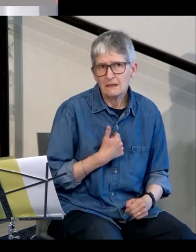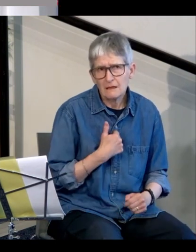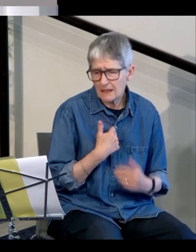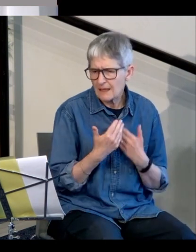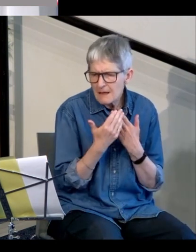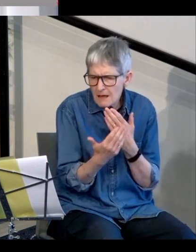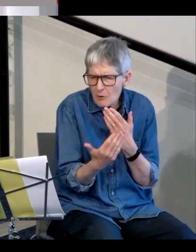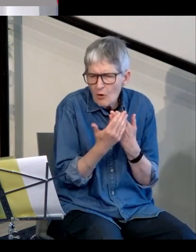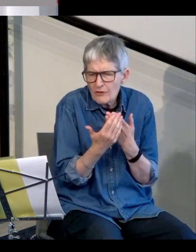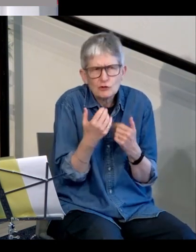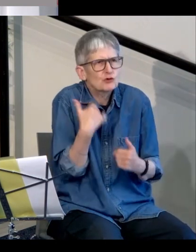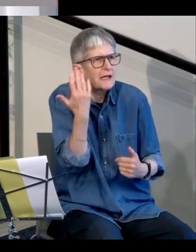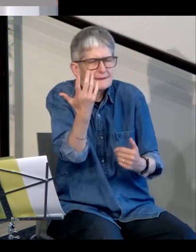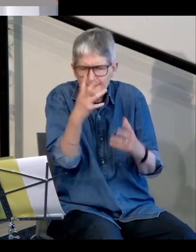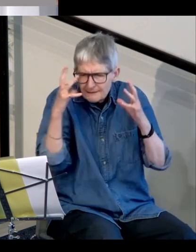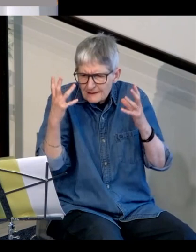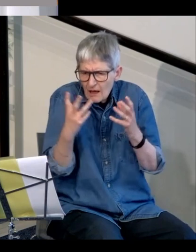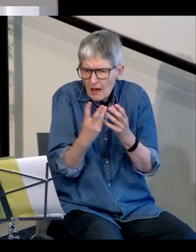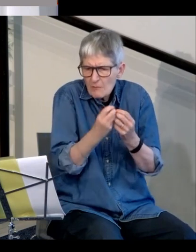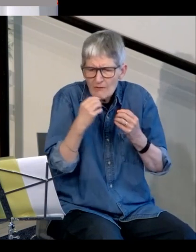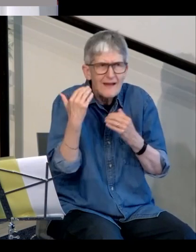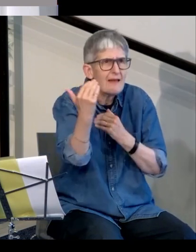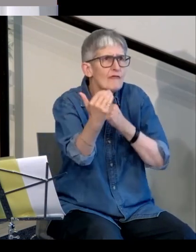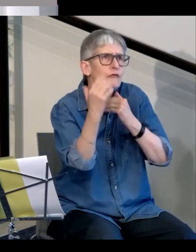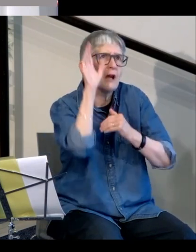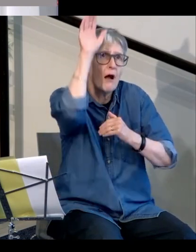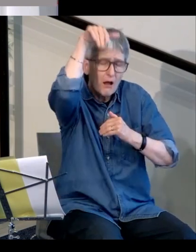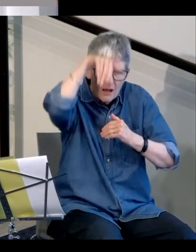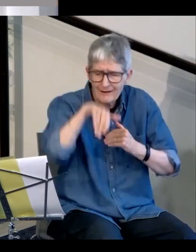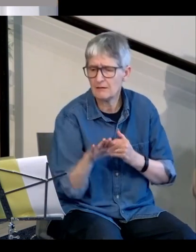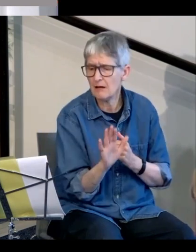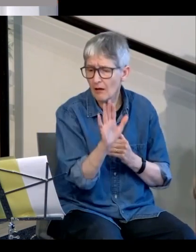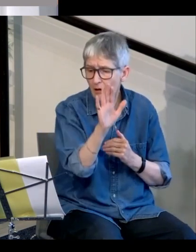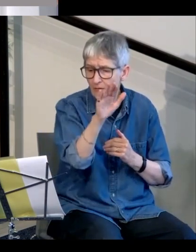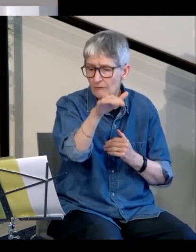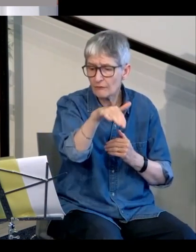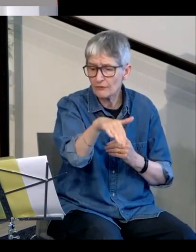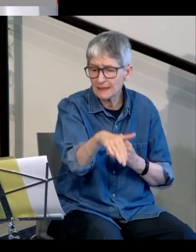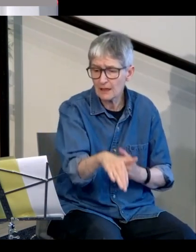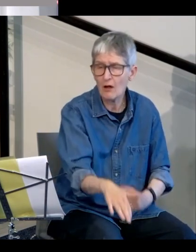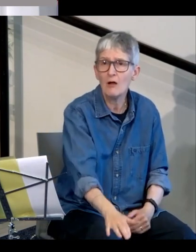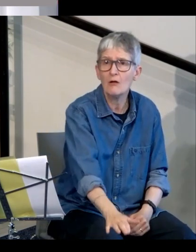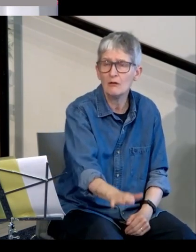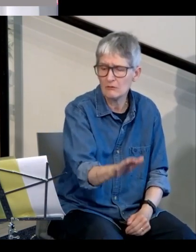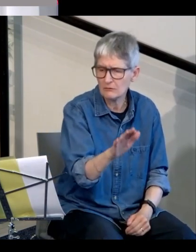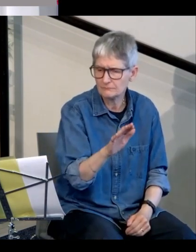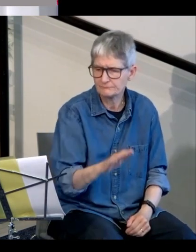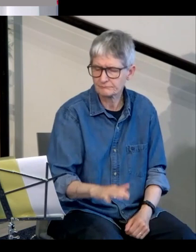But am I more than just the sum of every high and every low?